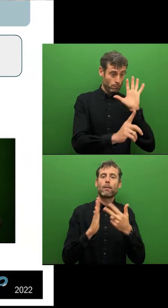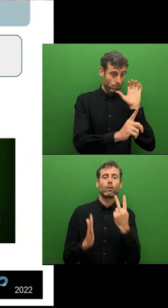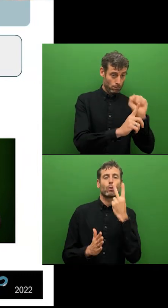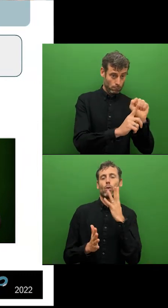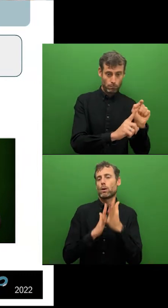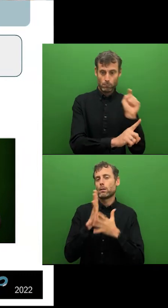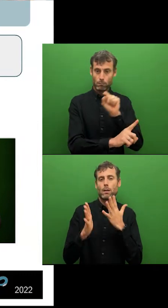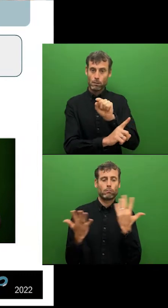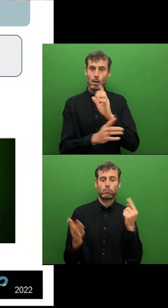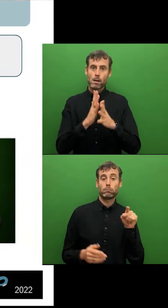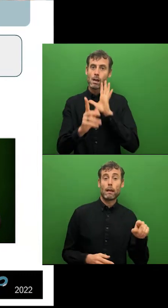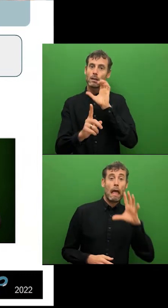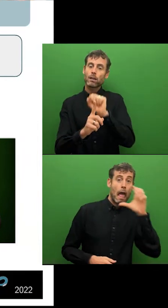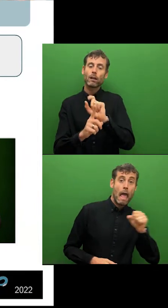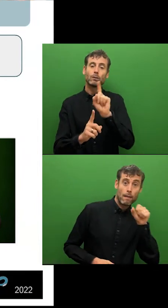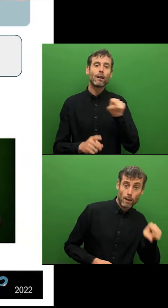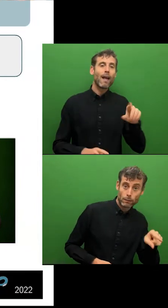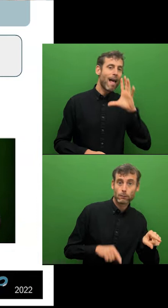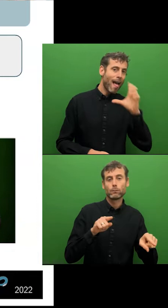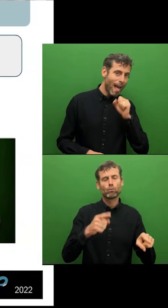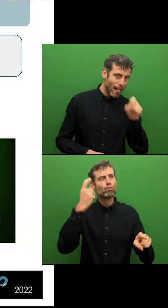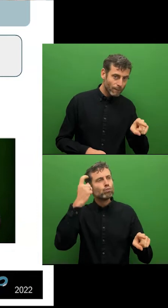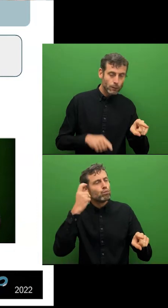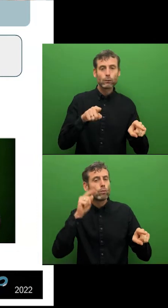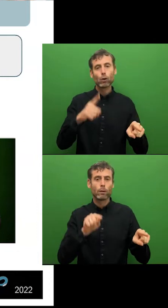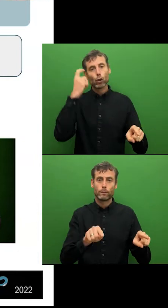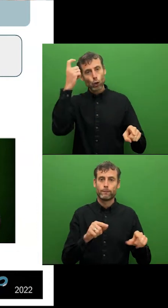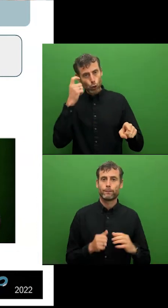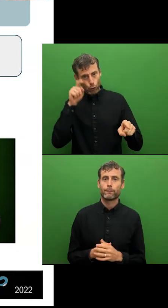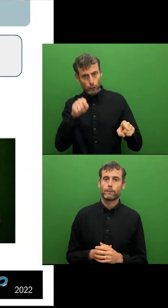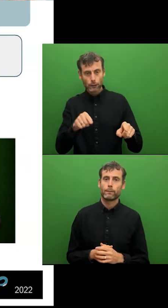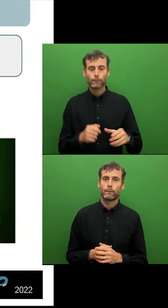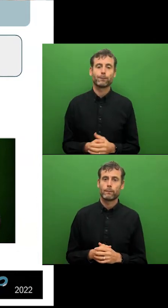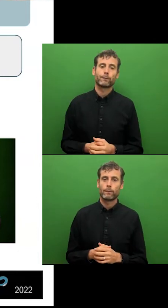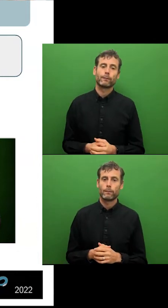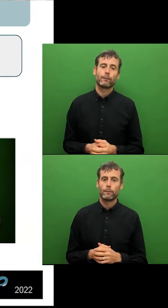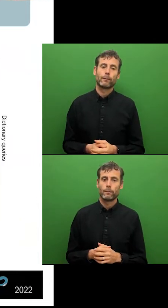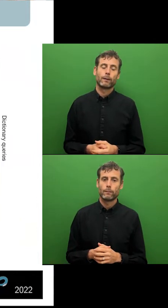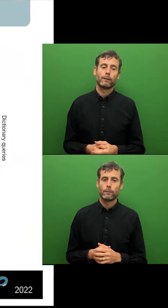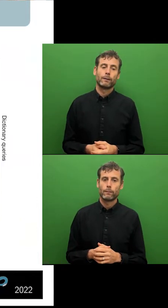locations. The ground truth annotations here are elephants and curious.